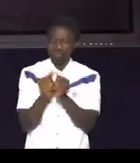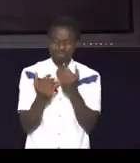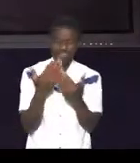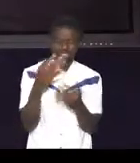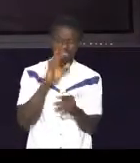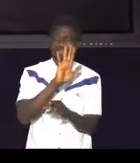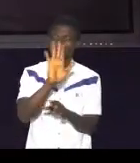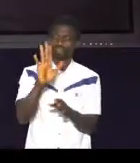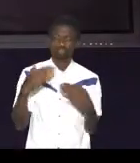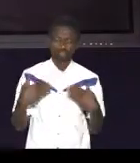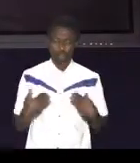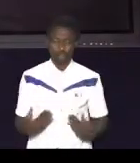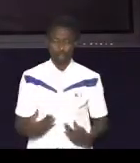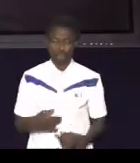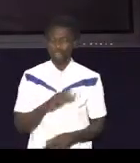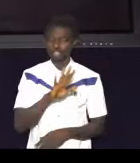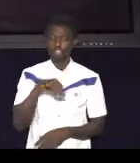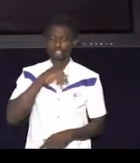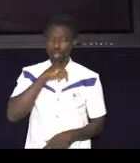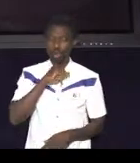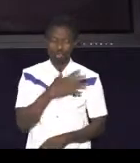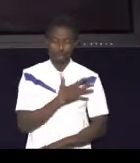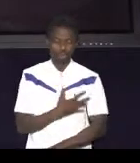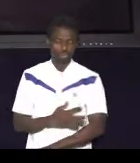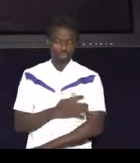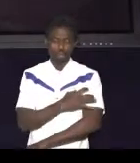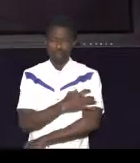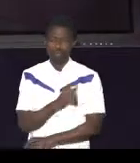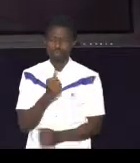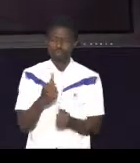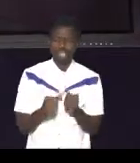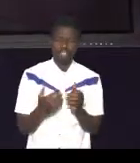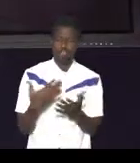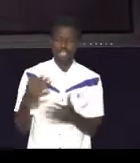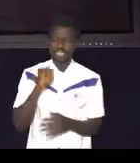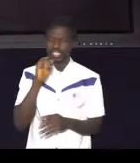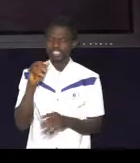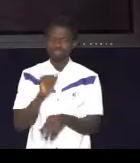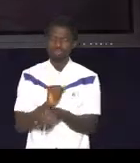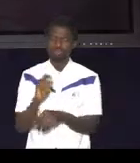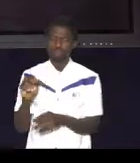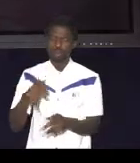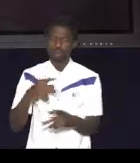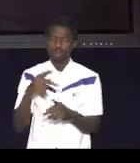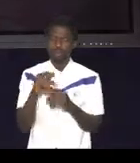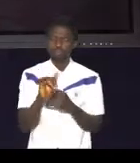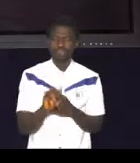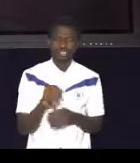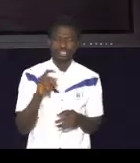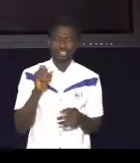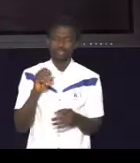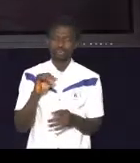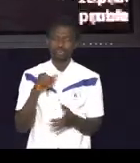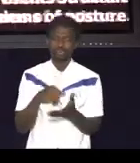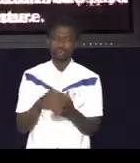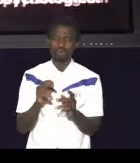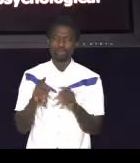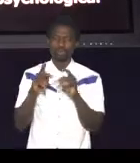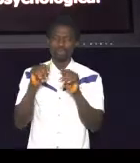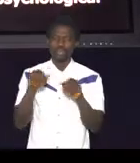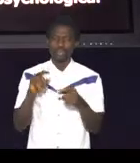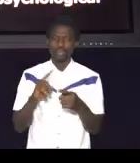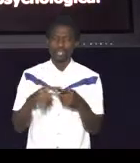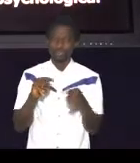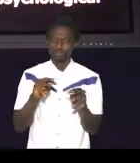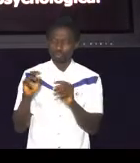Your body, your bone, your muscle, everything is working perfectly. So it promotes the ability to move